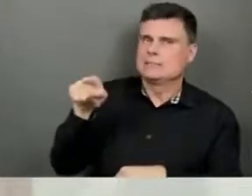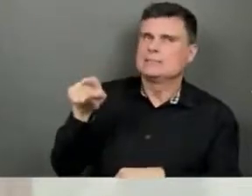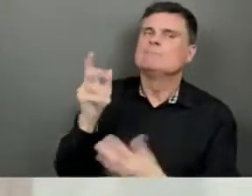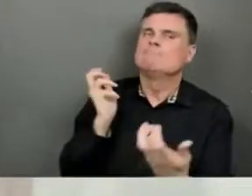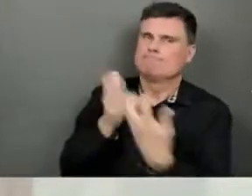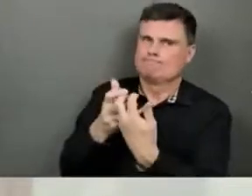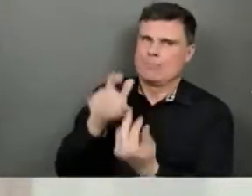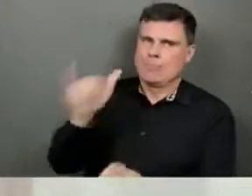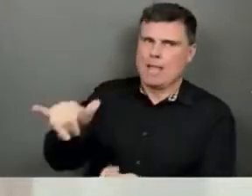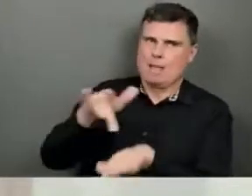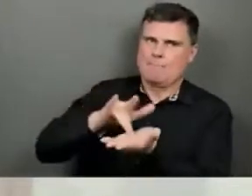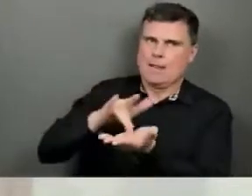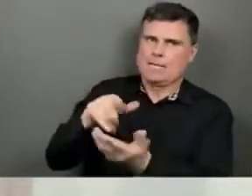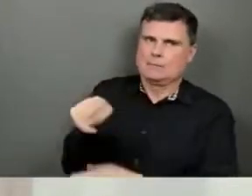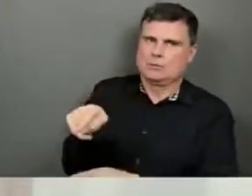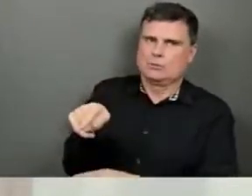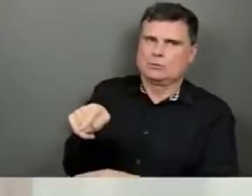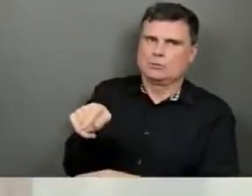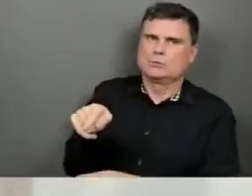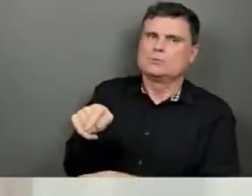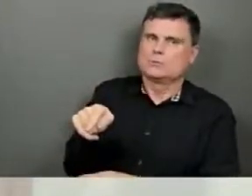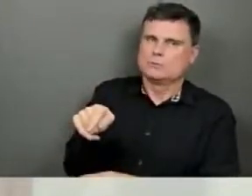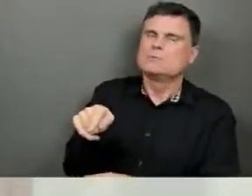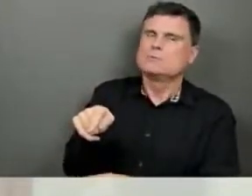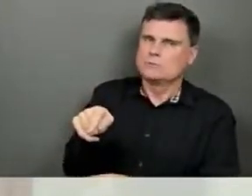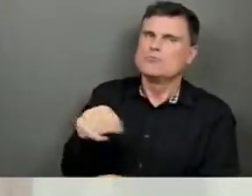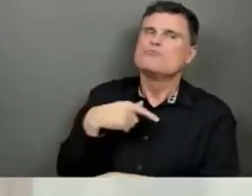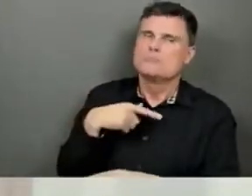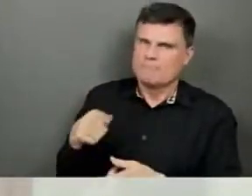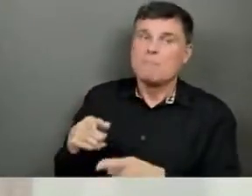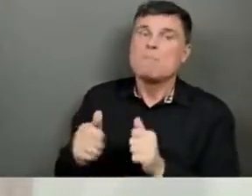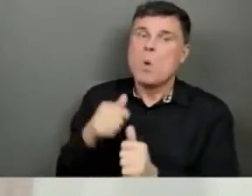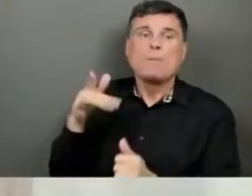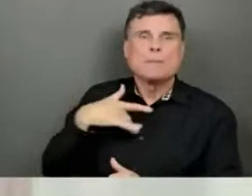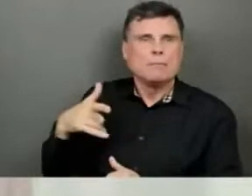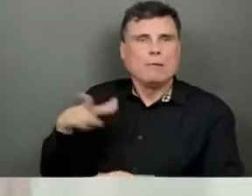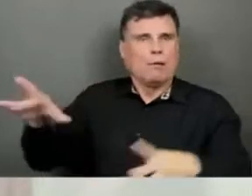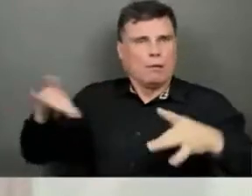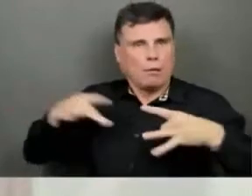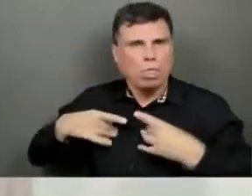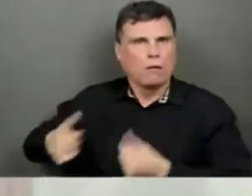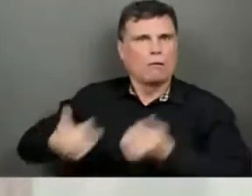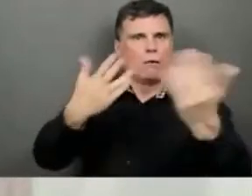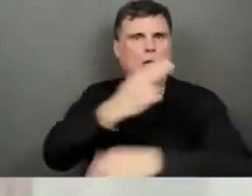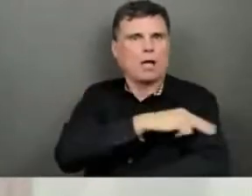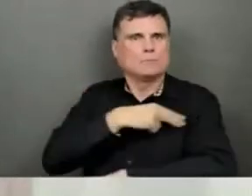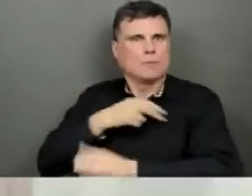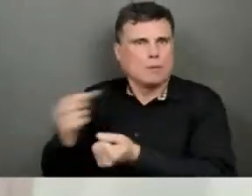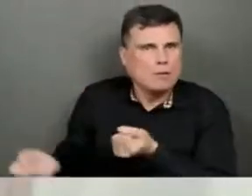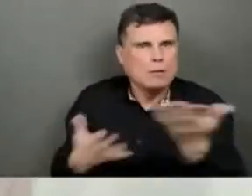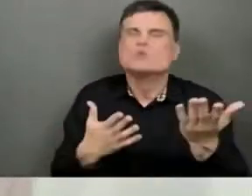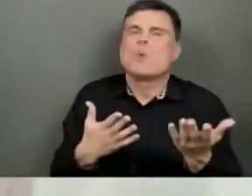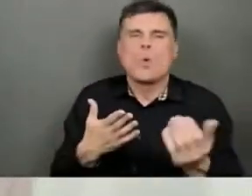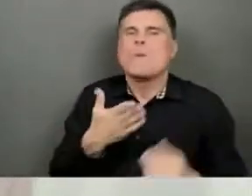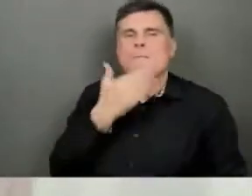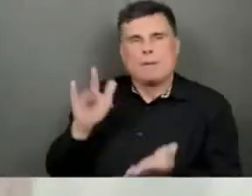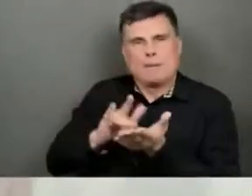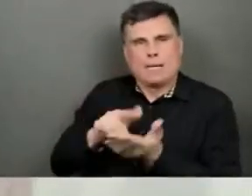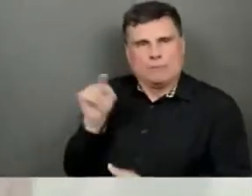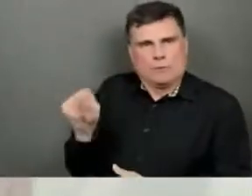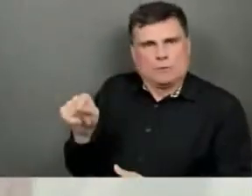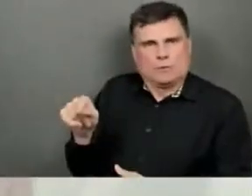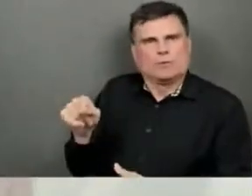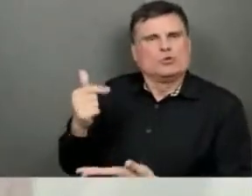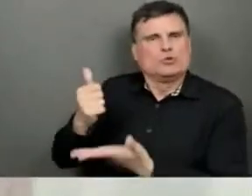bump up in hospitalization, and older people. And I'm hopeful that they will be making it